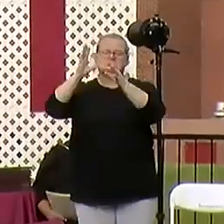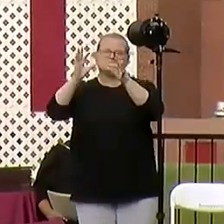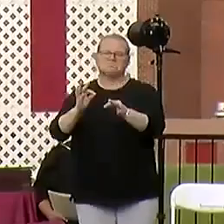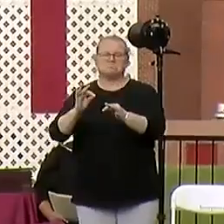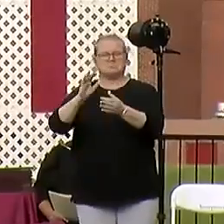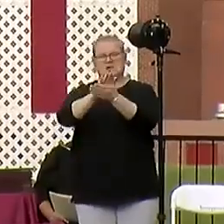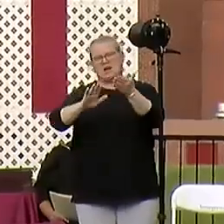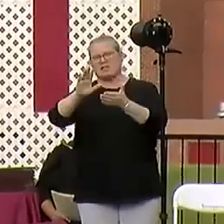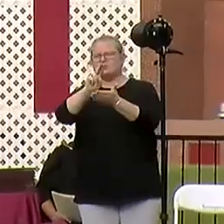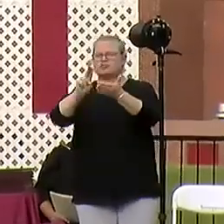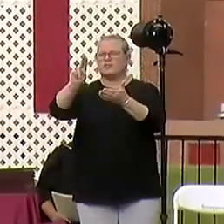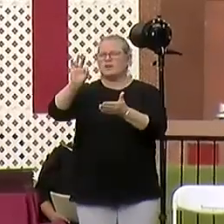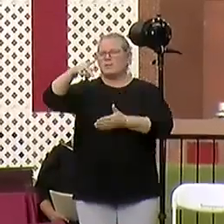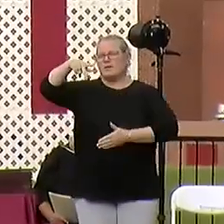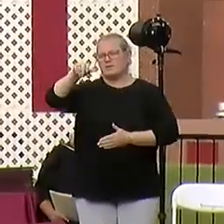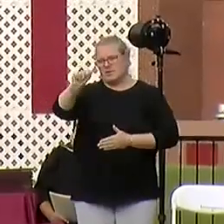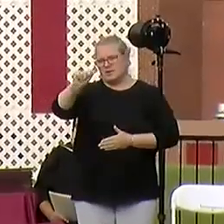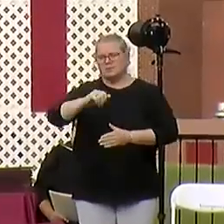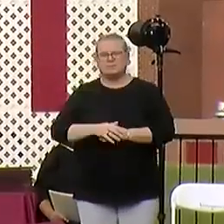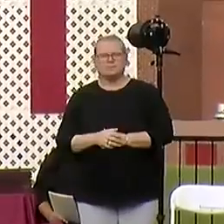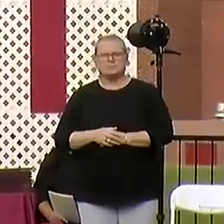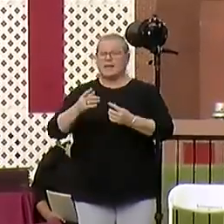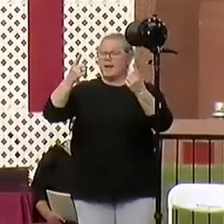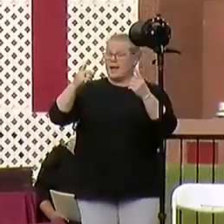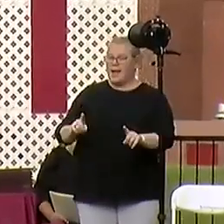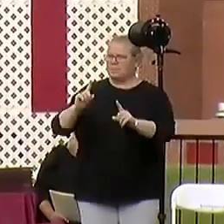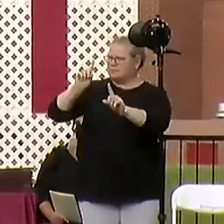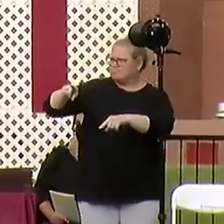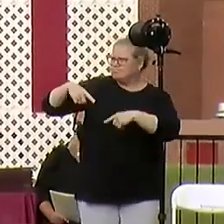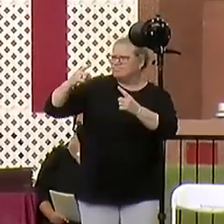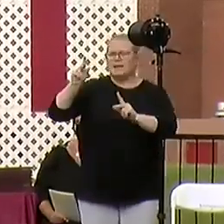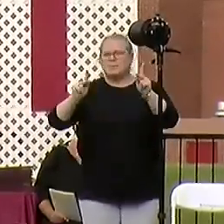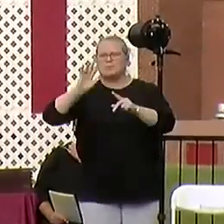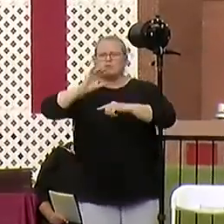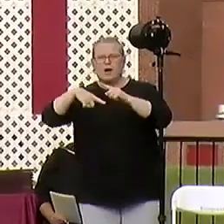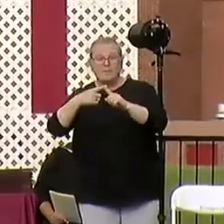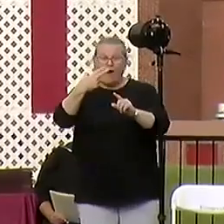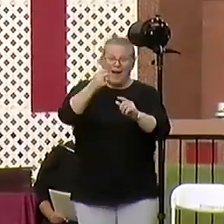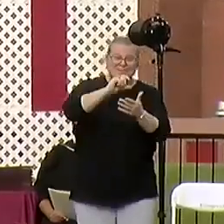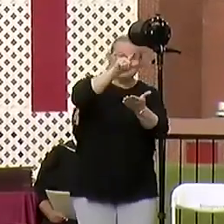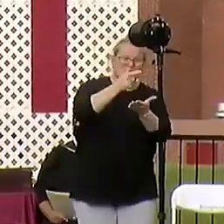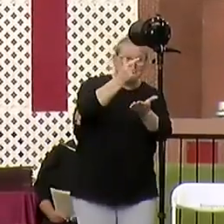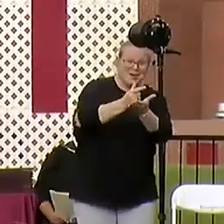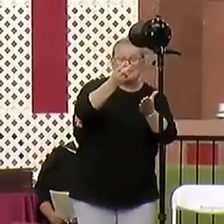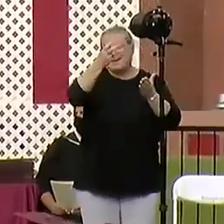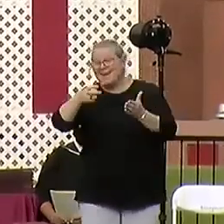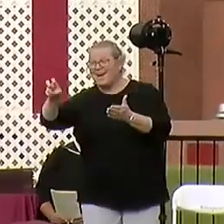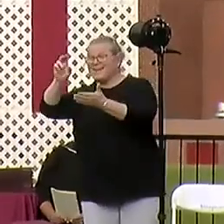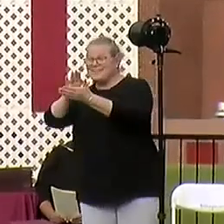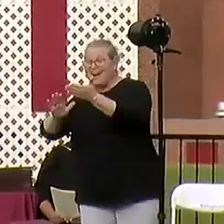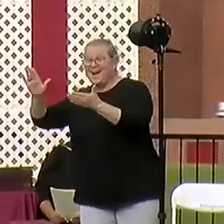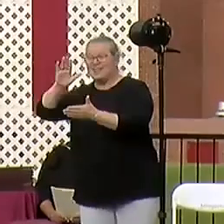time, whenever the transition from high school to college came up, whenever I was talking to people about the time in life that you're in right